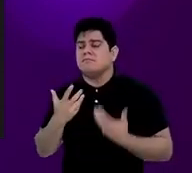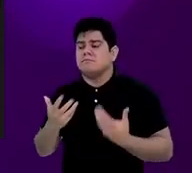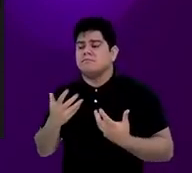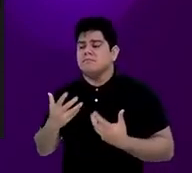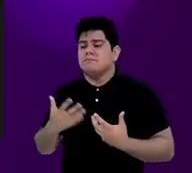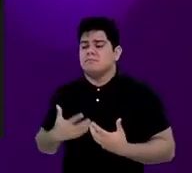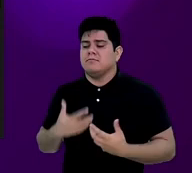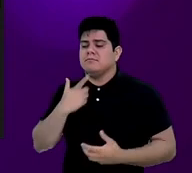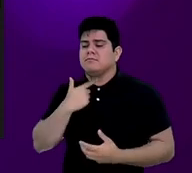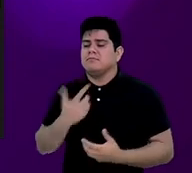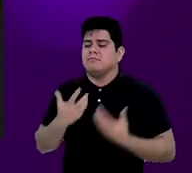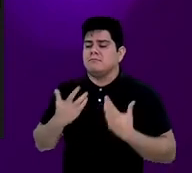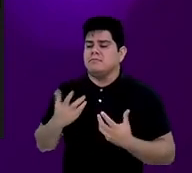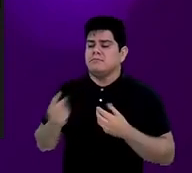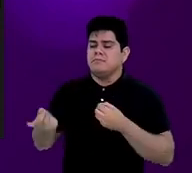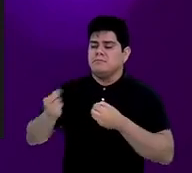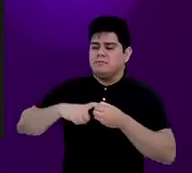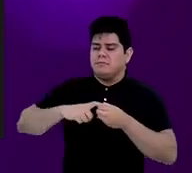very interesting.